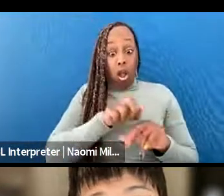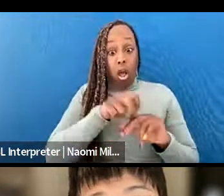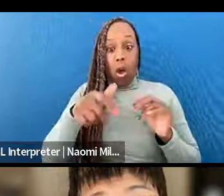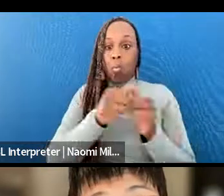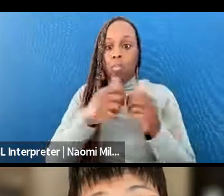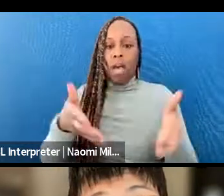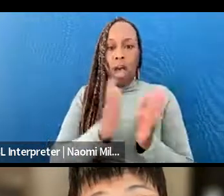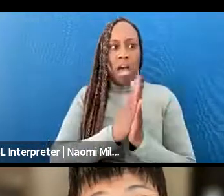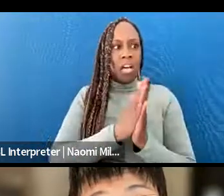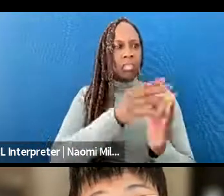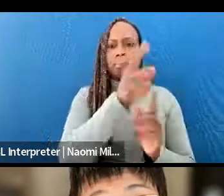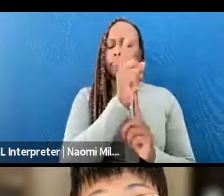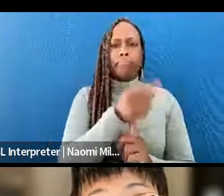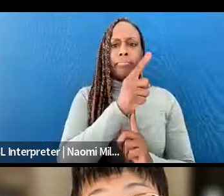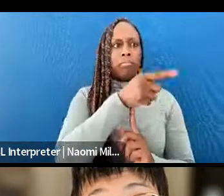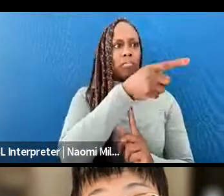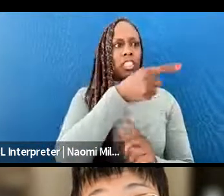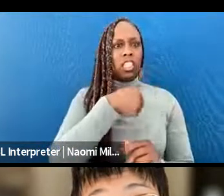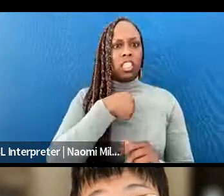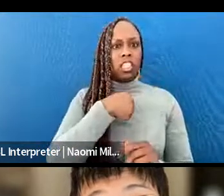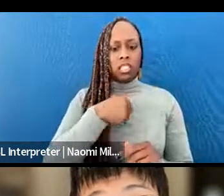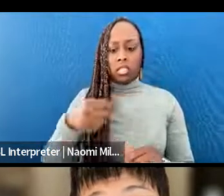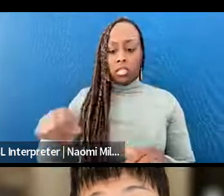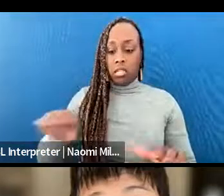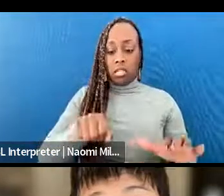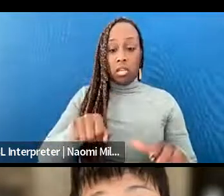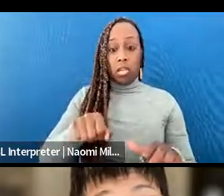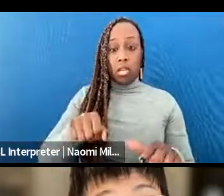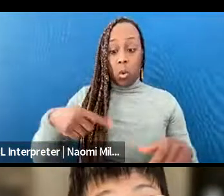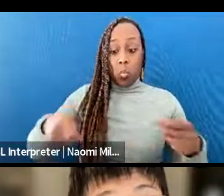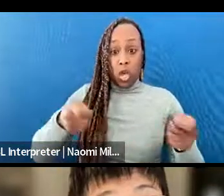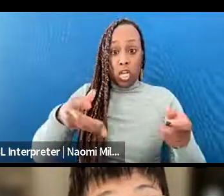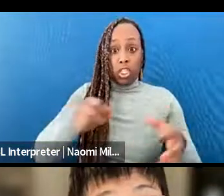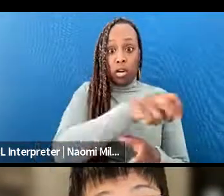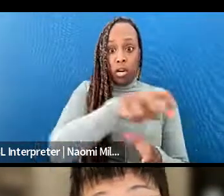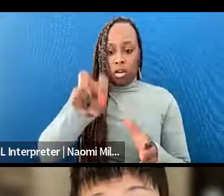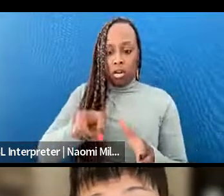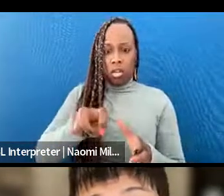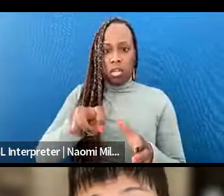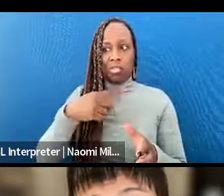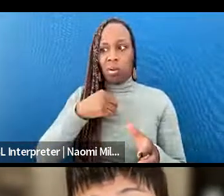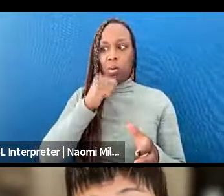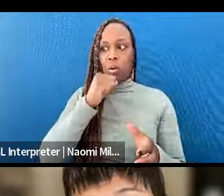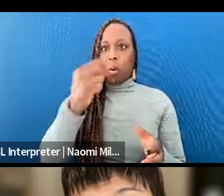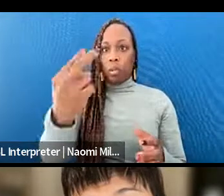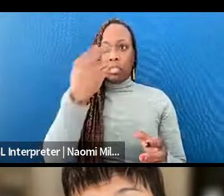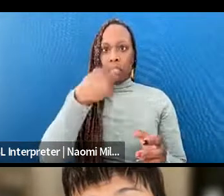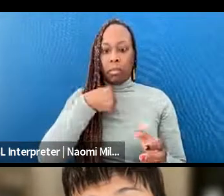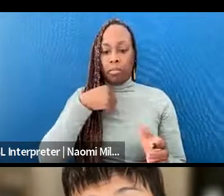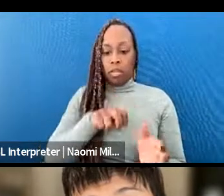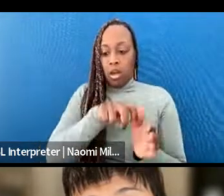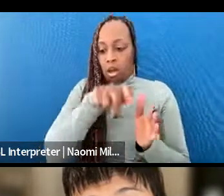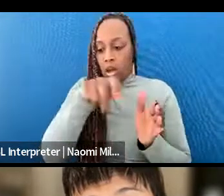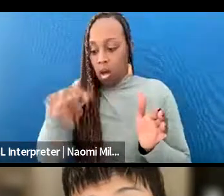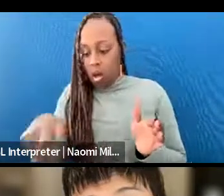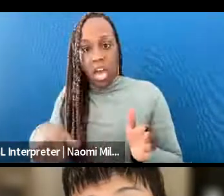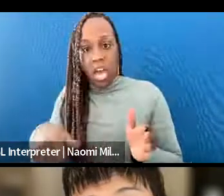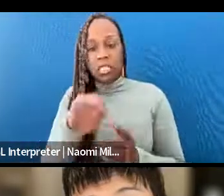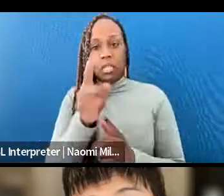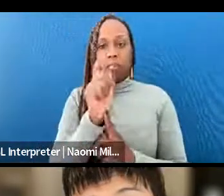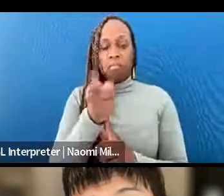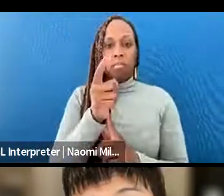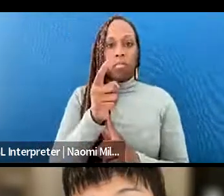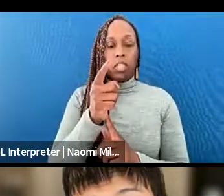she immediately sort of parked her wheelchair in front of me so that I wouldn't be seen climbing out of my chair. And she intuitively knew, and we talked about